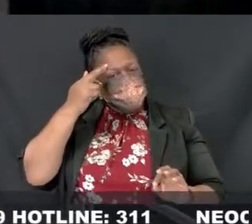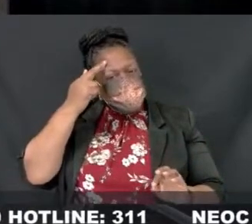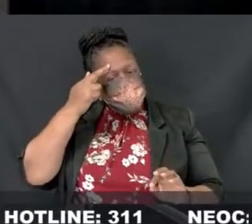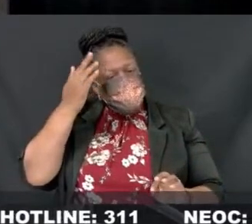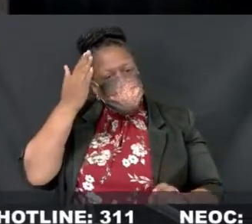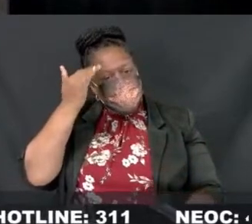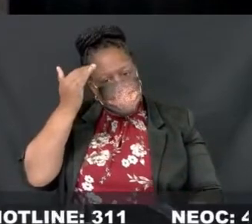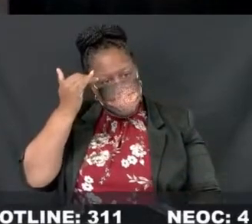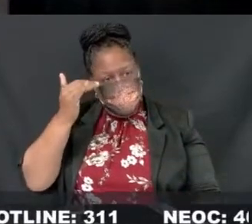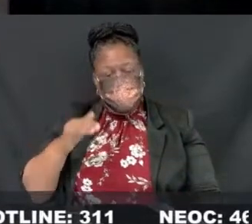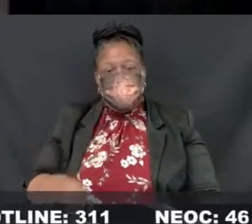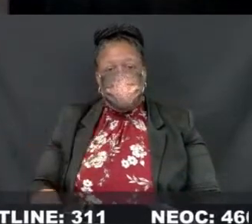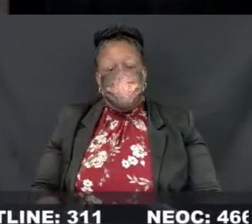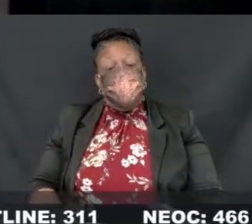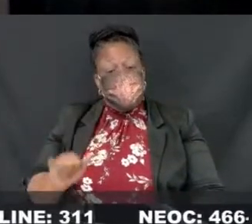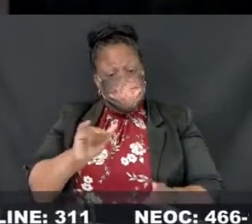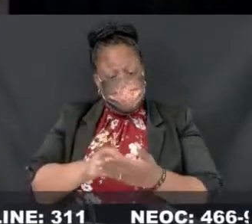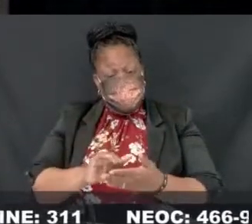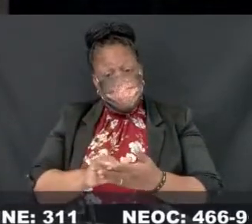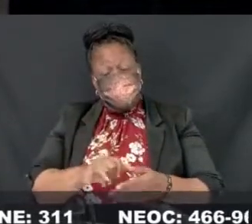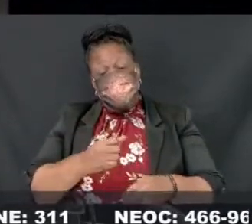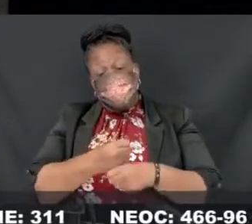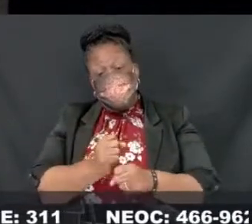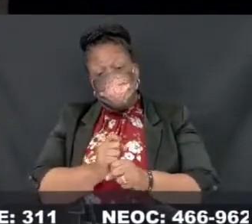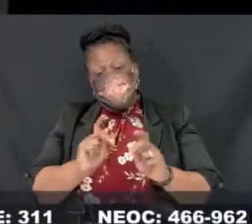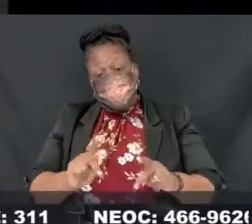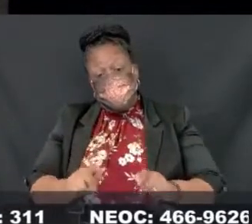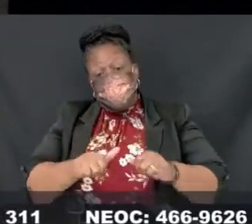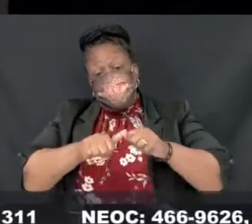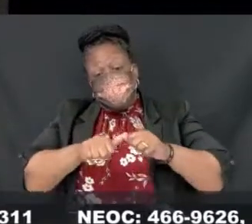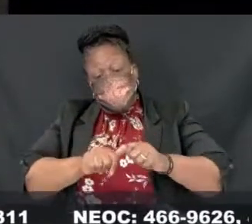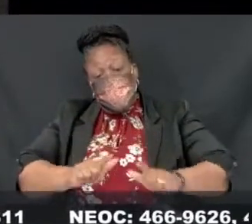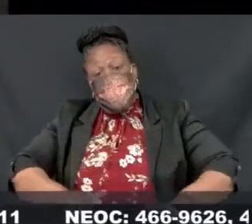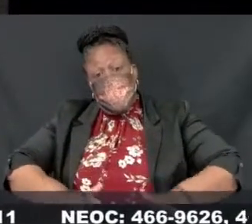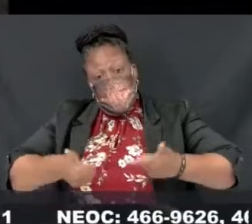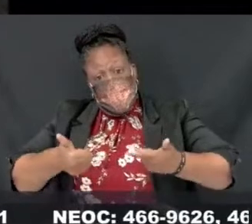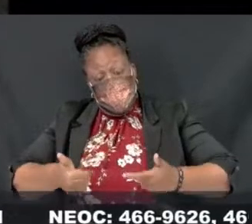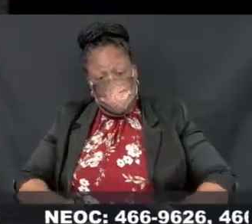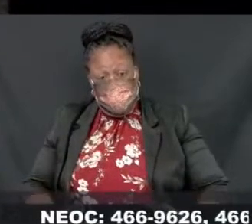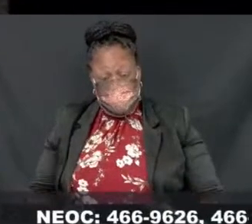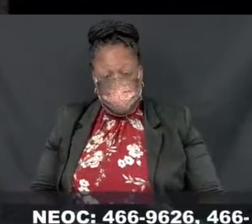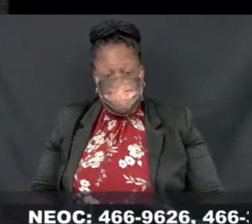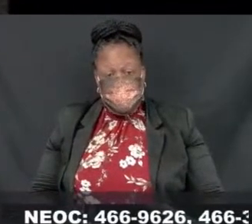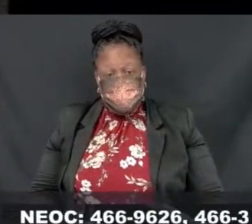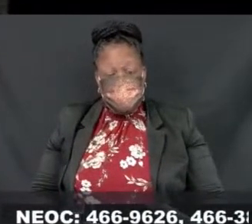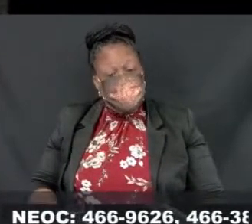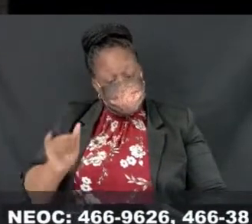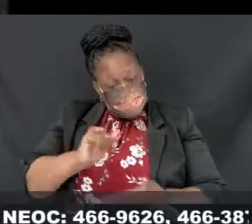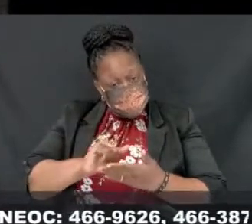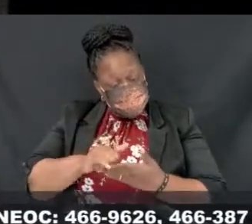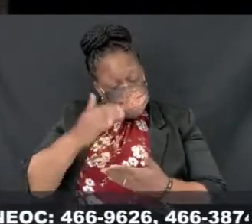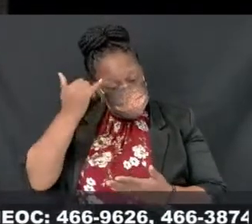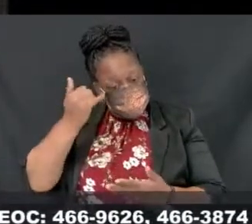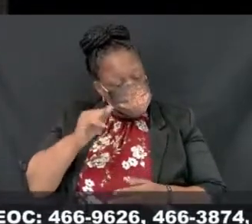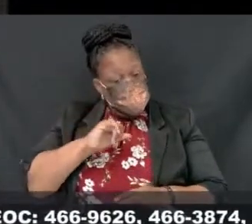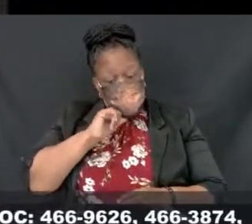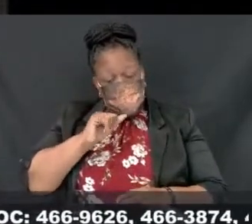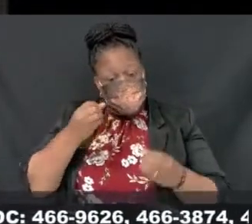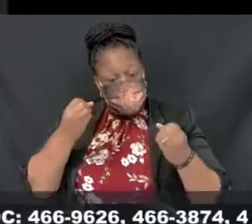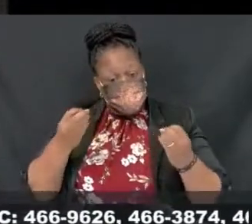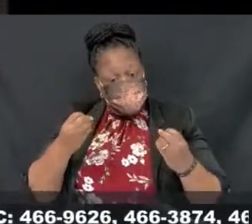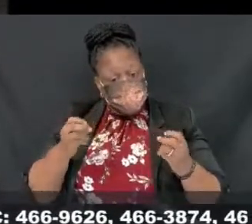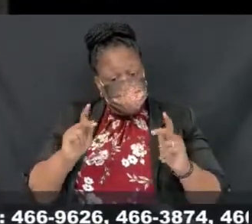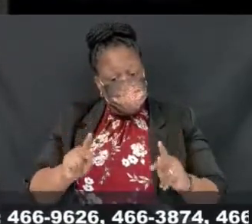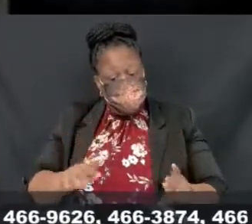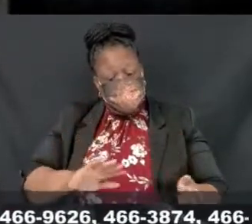save lives. I think that has been the objective all throughout, a life first strategy. And of